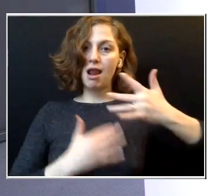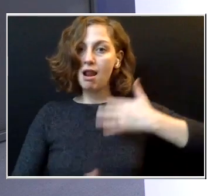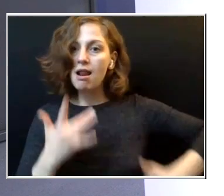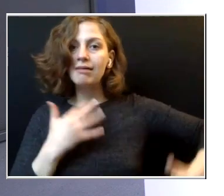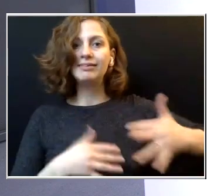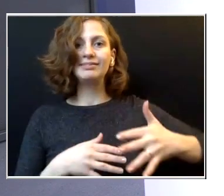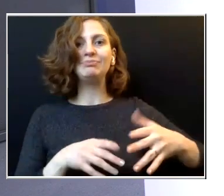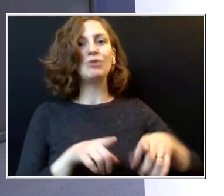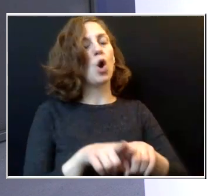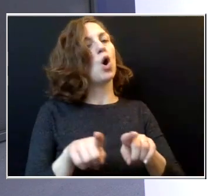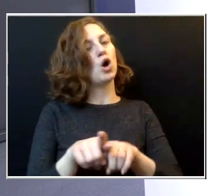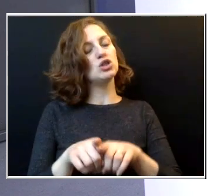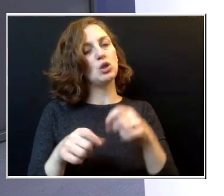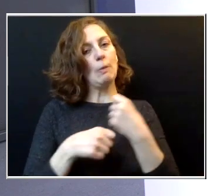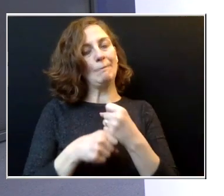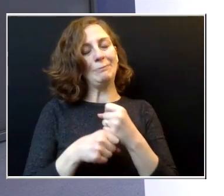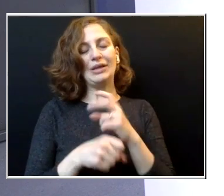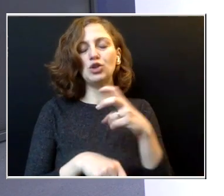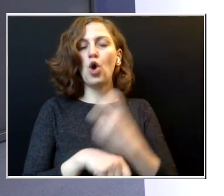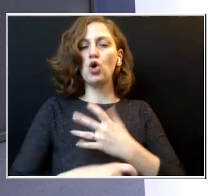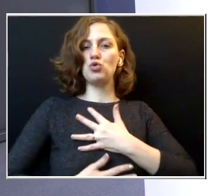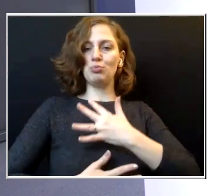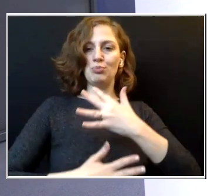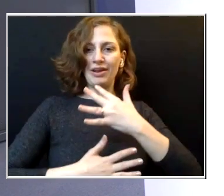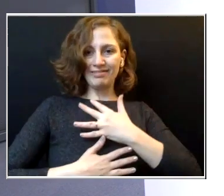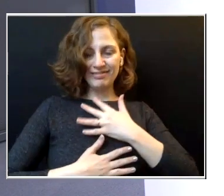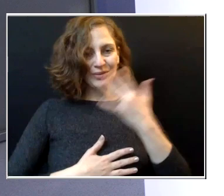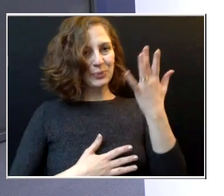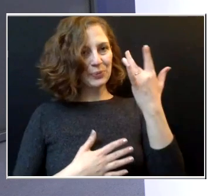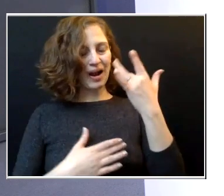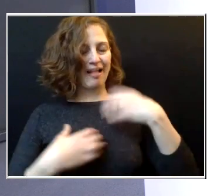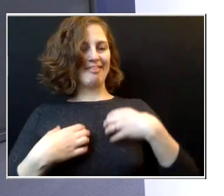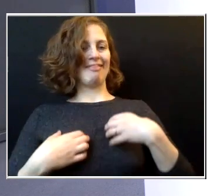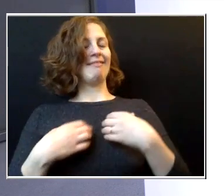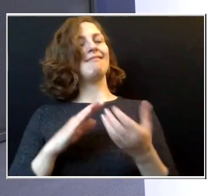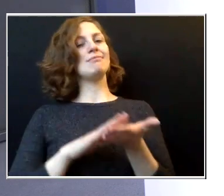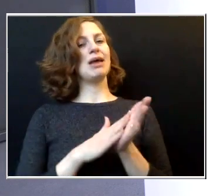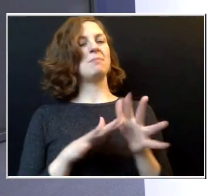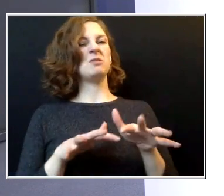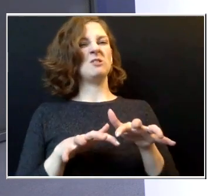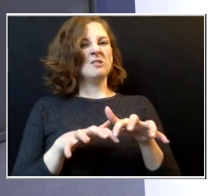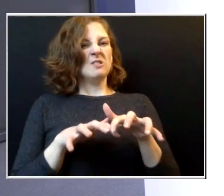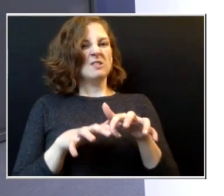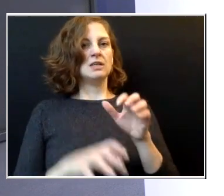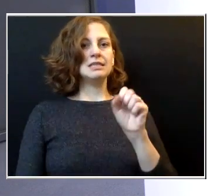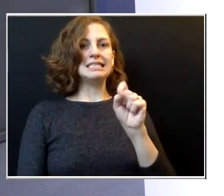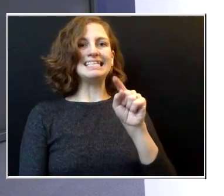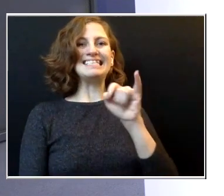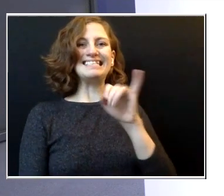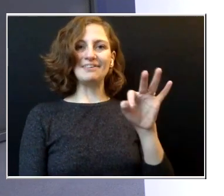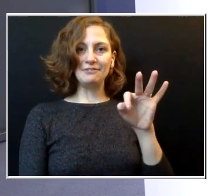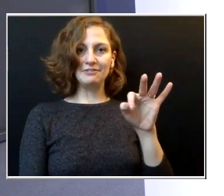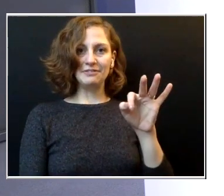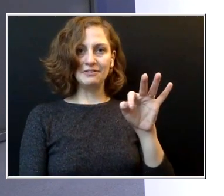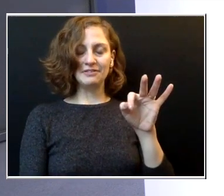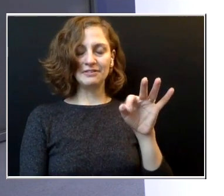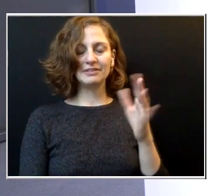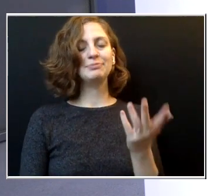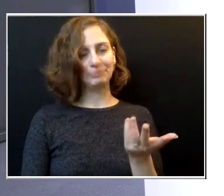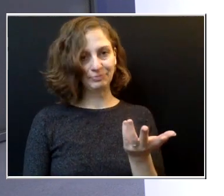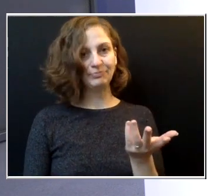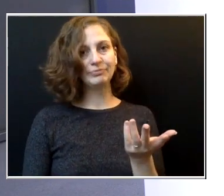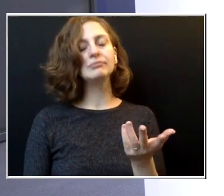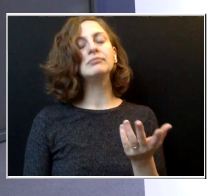really stiff. And that makes it really difficult to take that deep breath that we get to do so easily. So Dr.